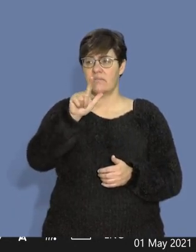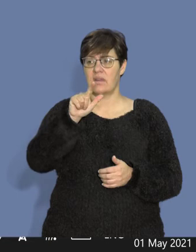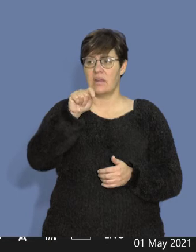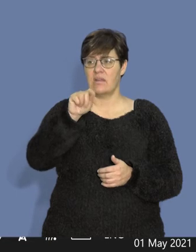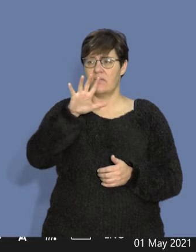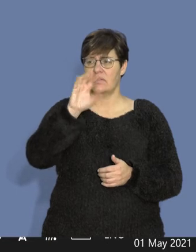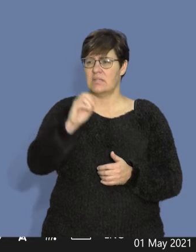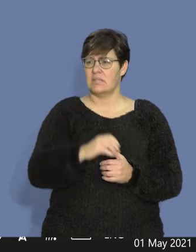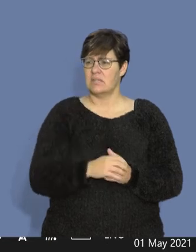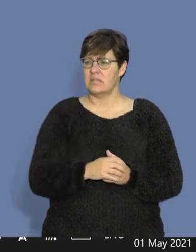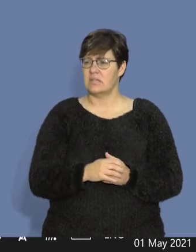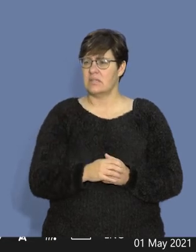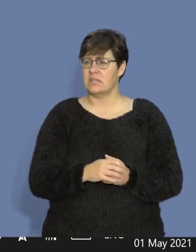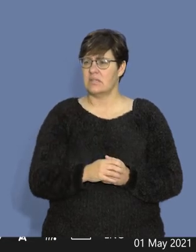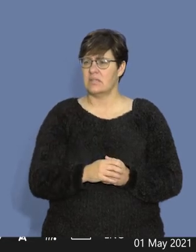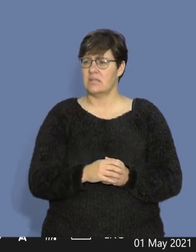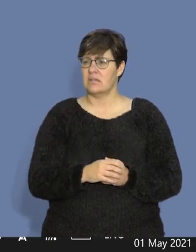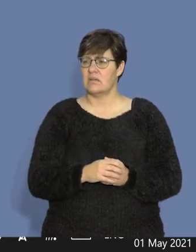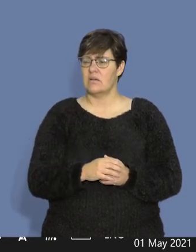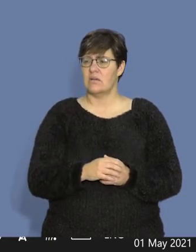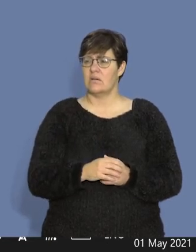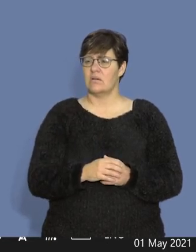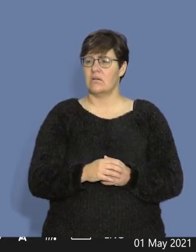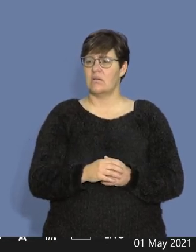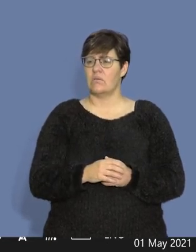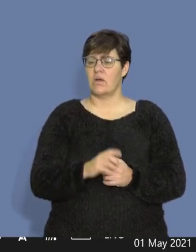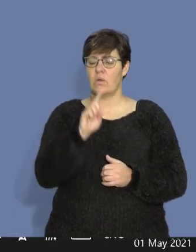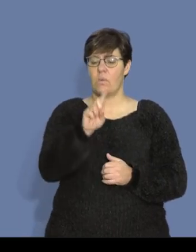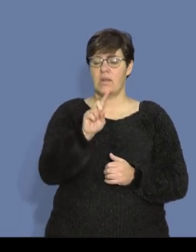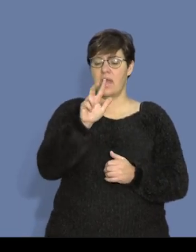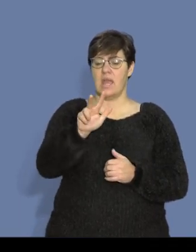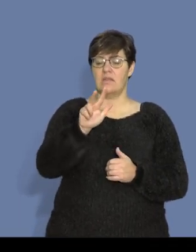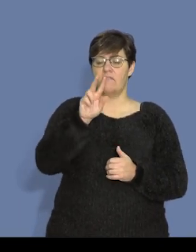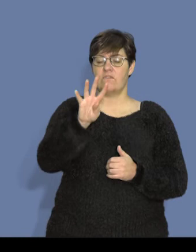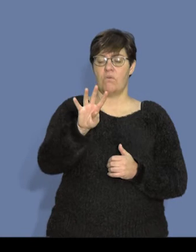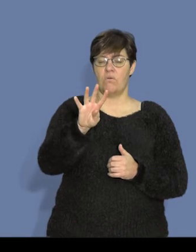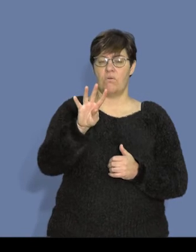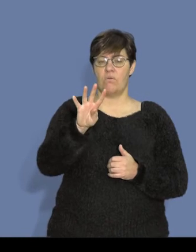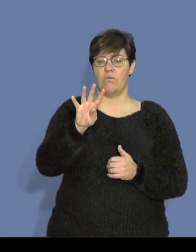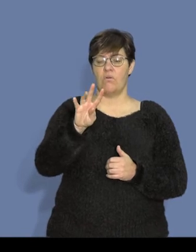184,867.50. Let's get that figure, 184,867,